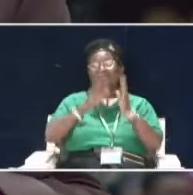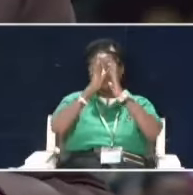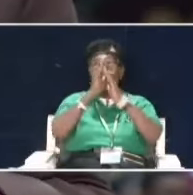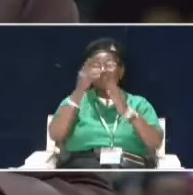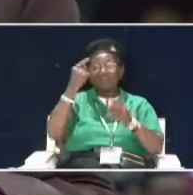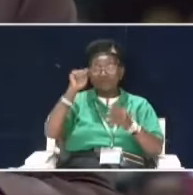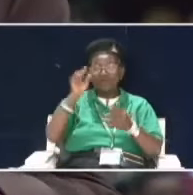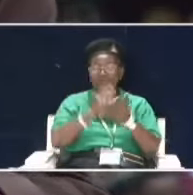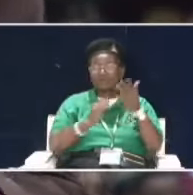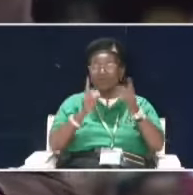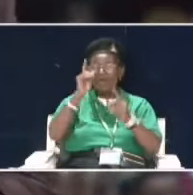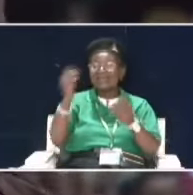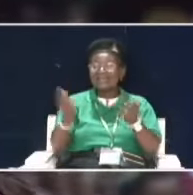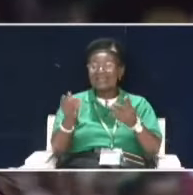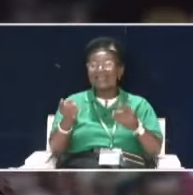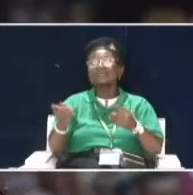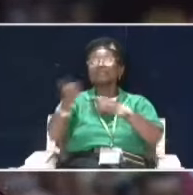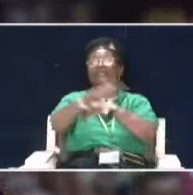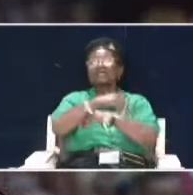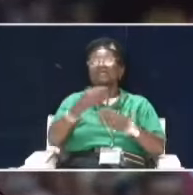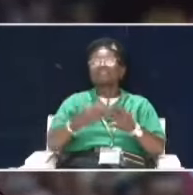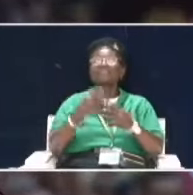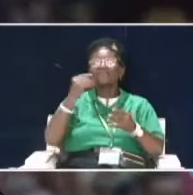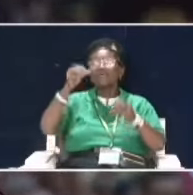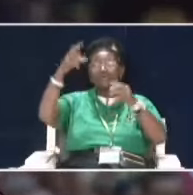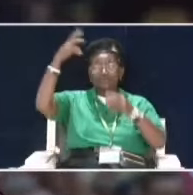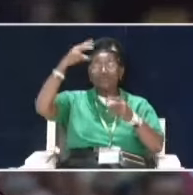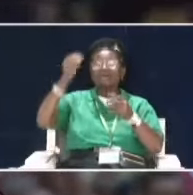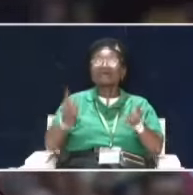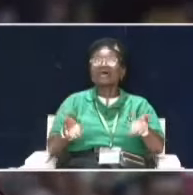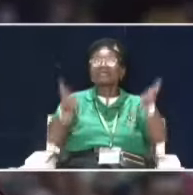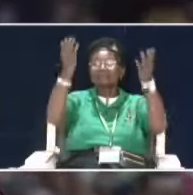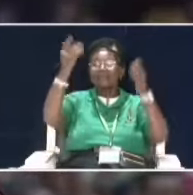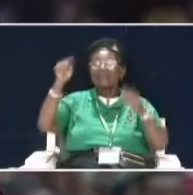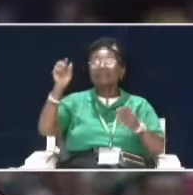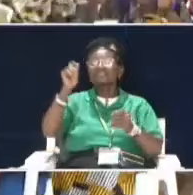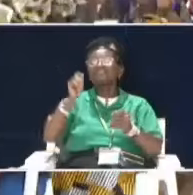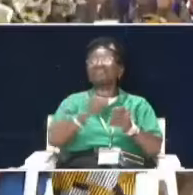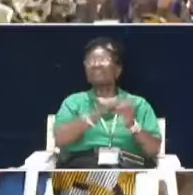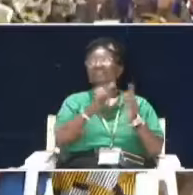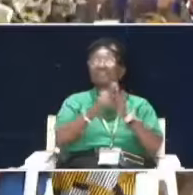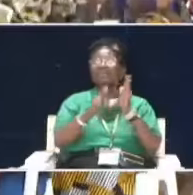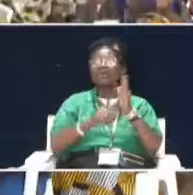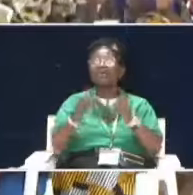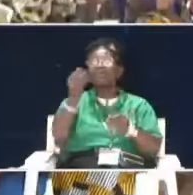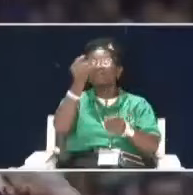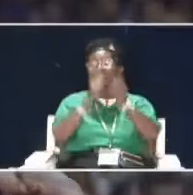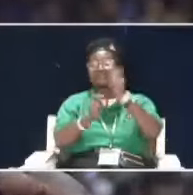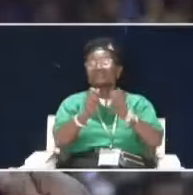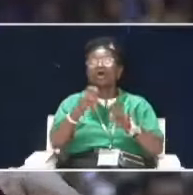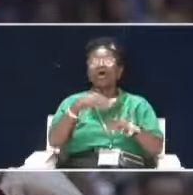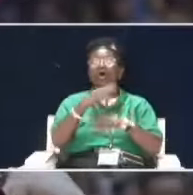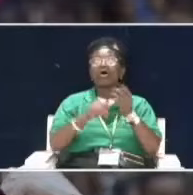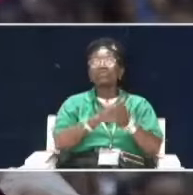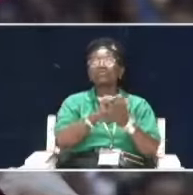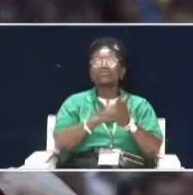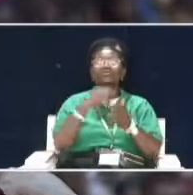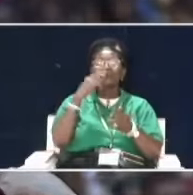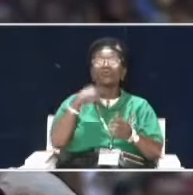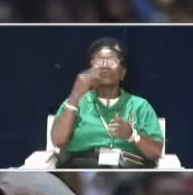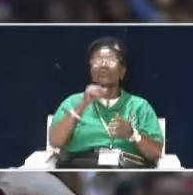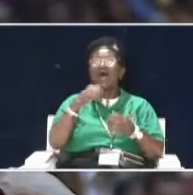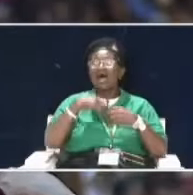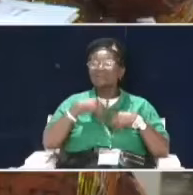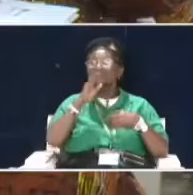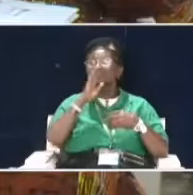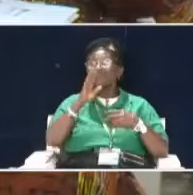sun rises, by the law of substitution, all those who have been tormenting